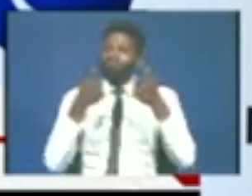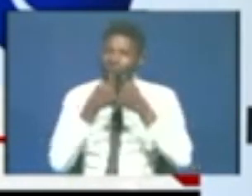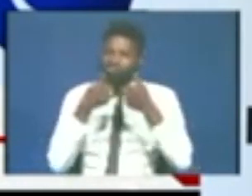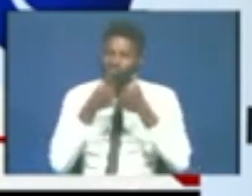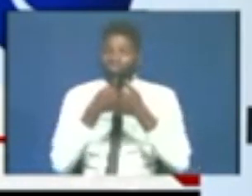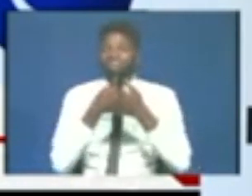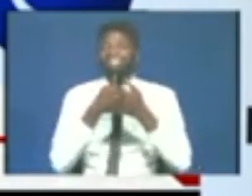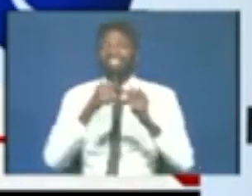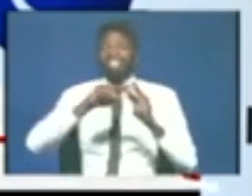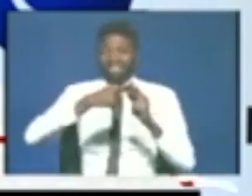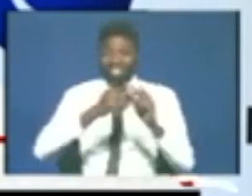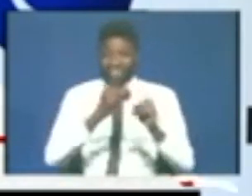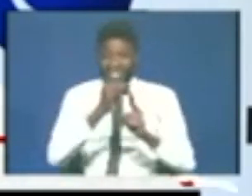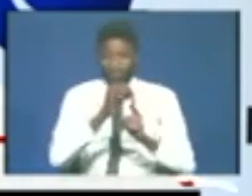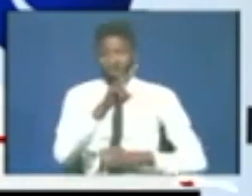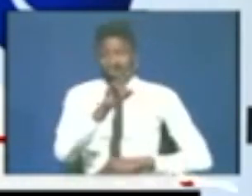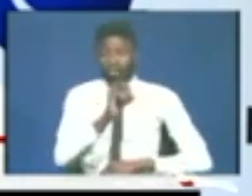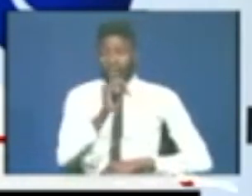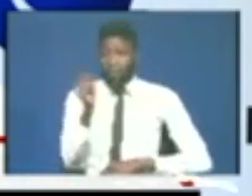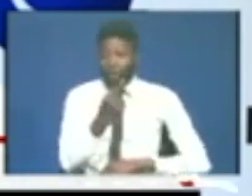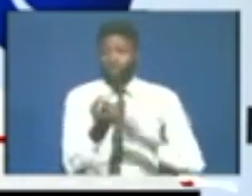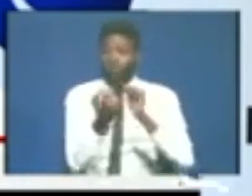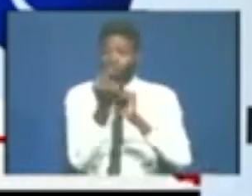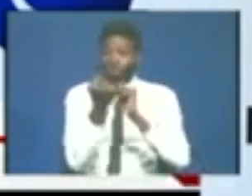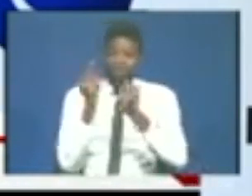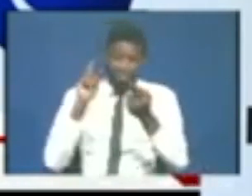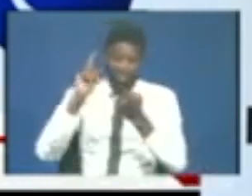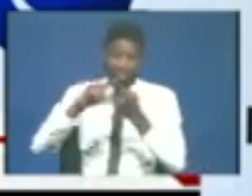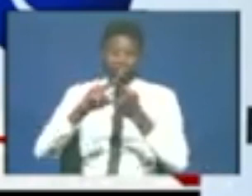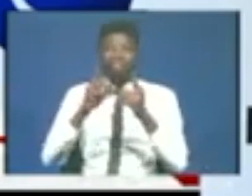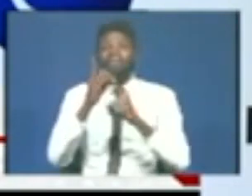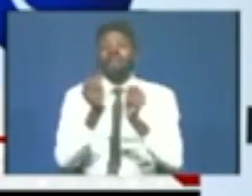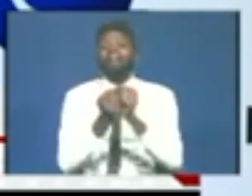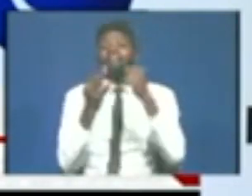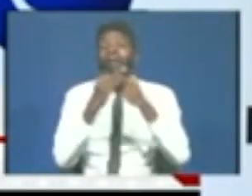from the 20th November to 18th of December. Asanteni sana.